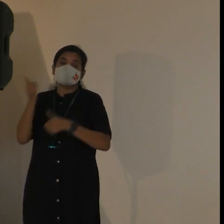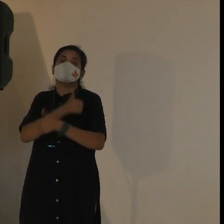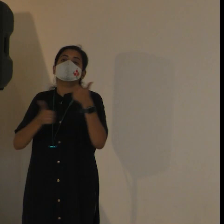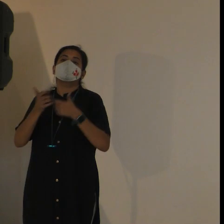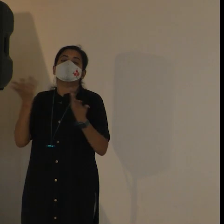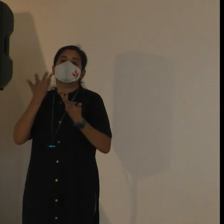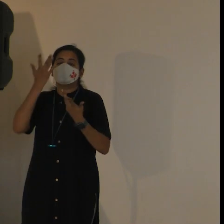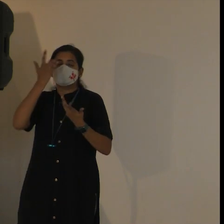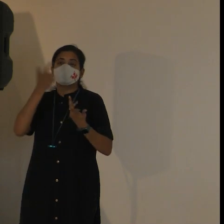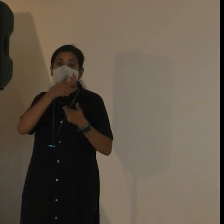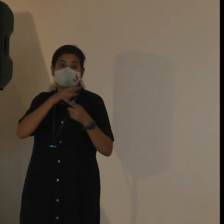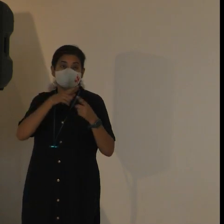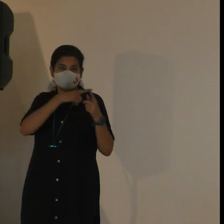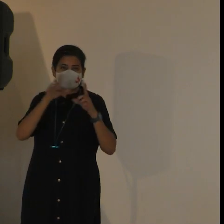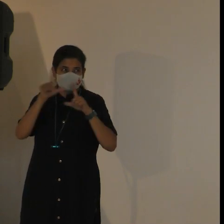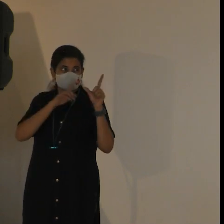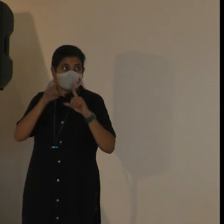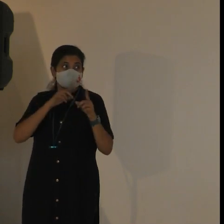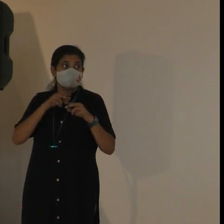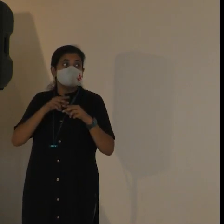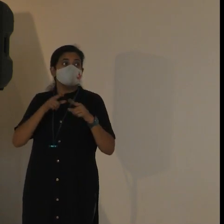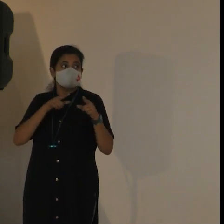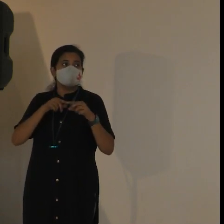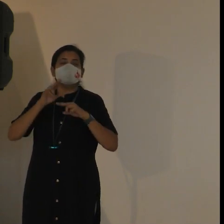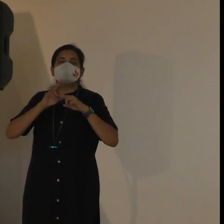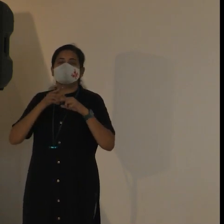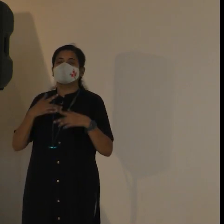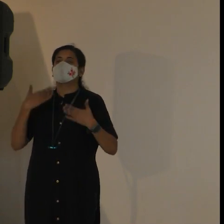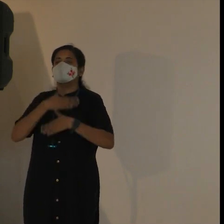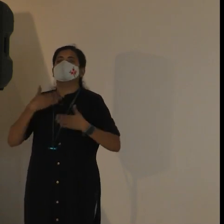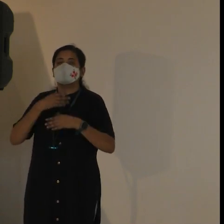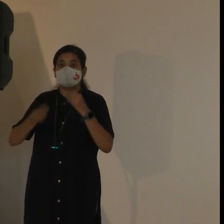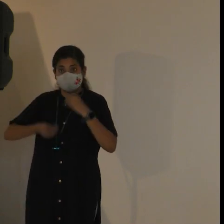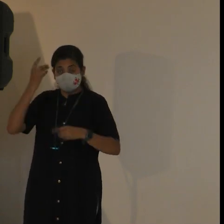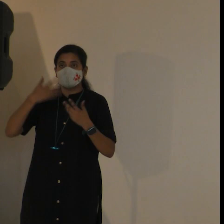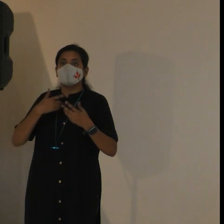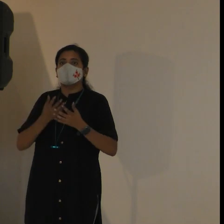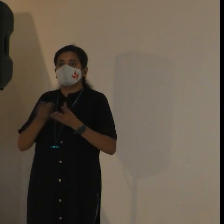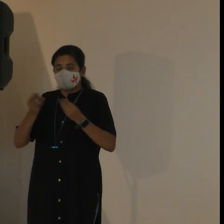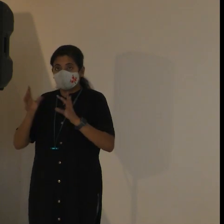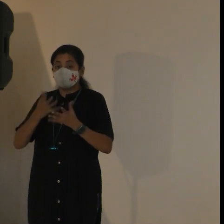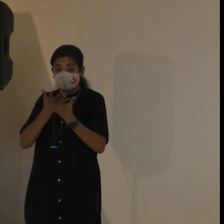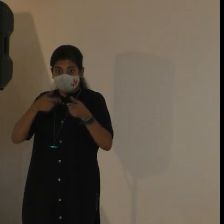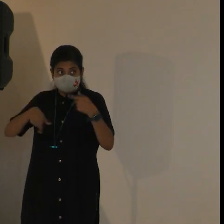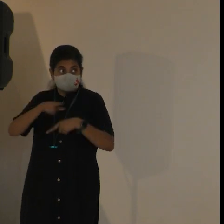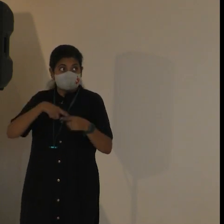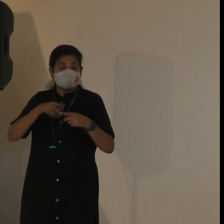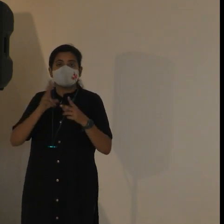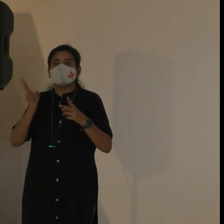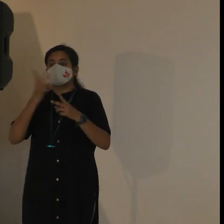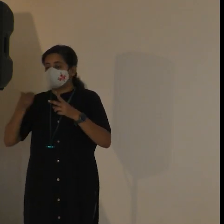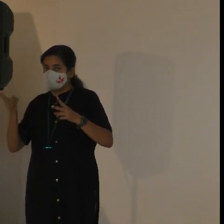of stop motion animation was the fun part of it for me to solve, because all objects are